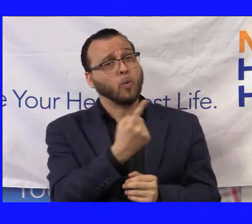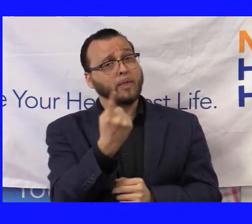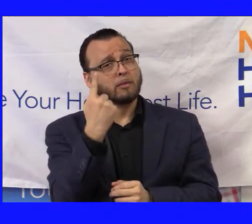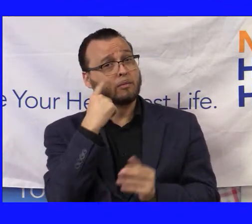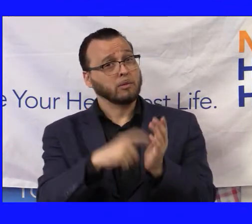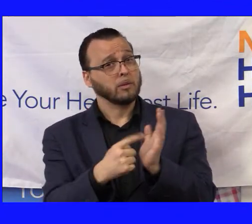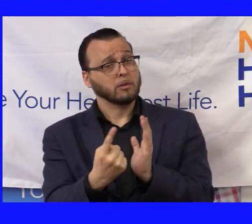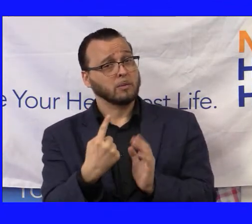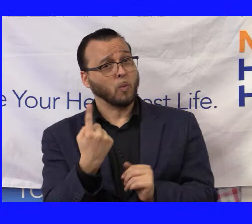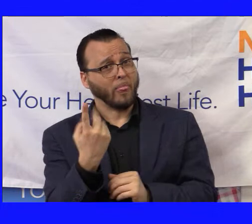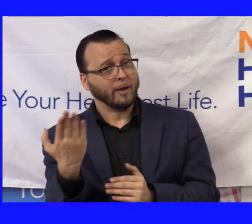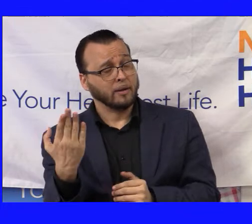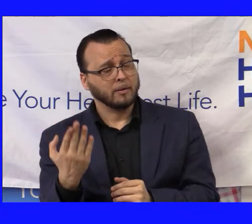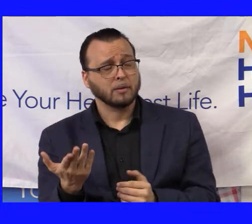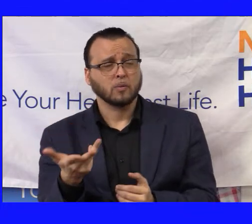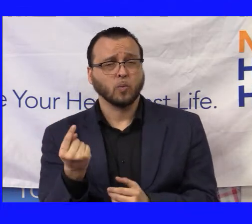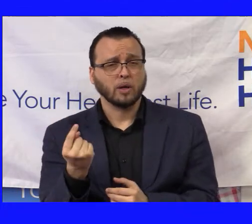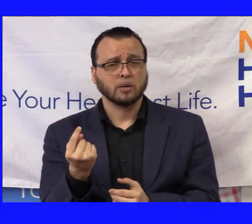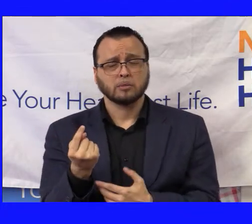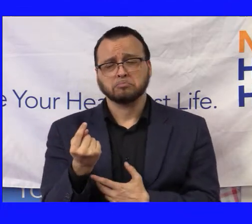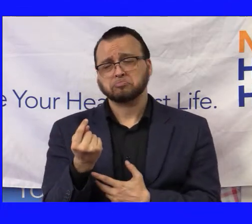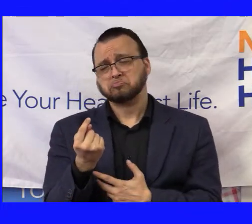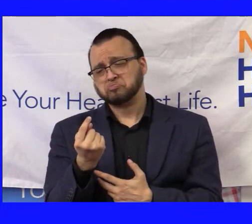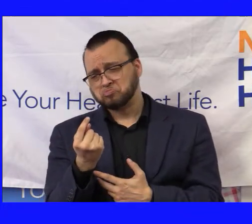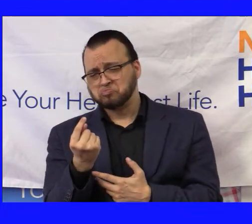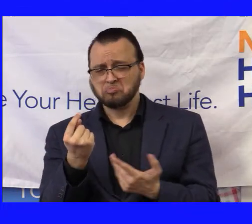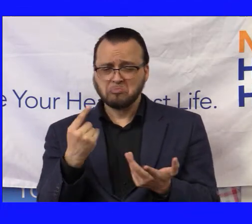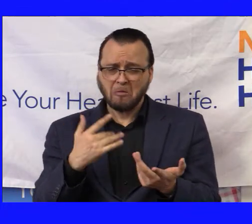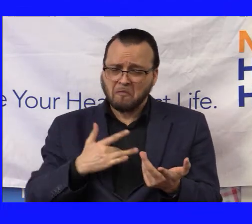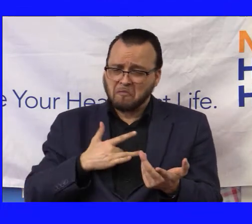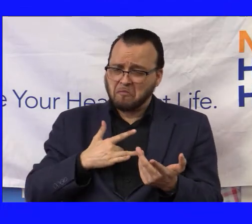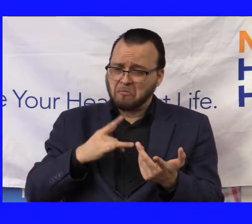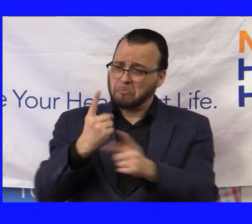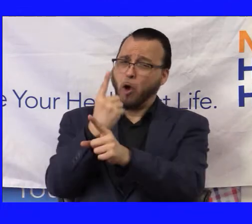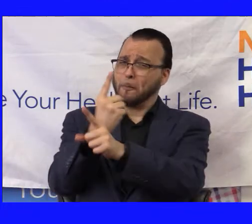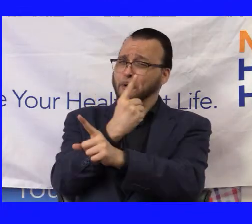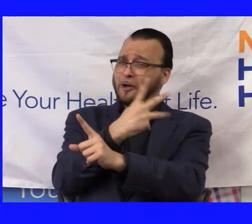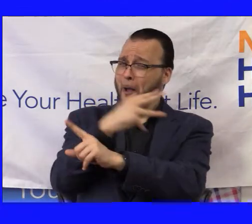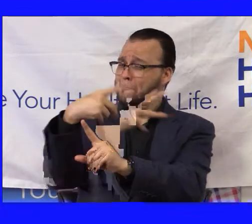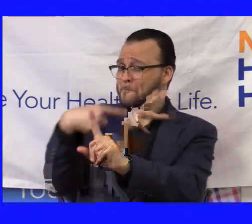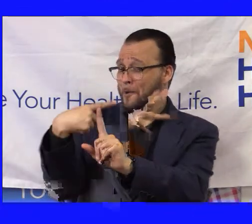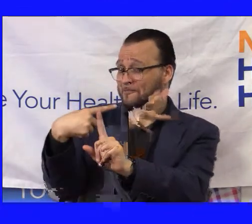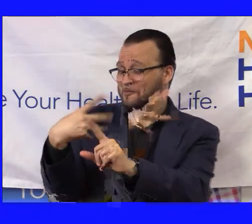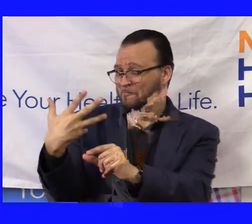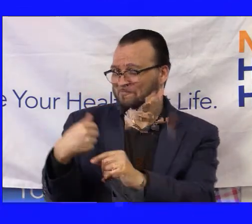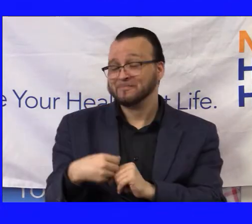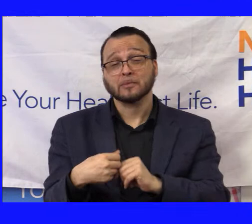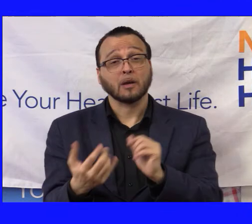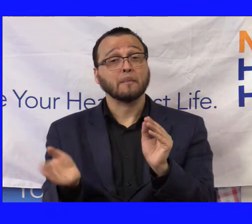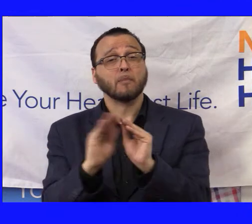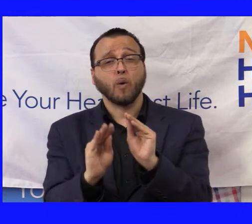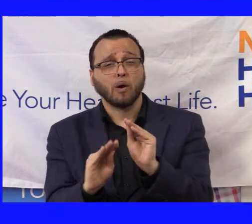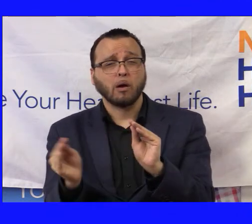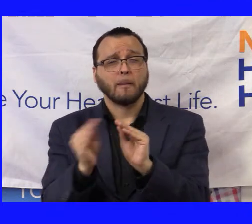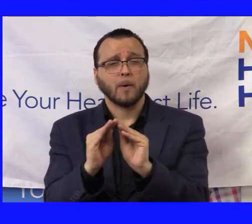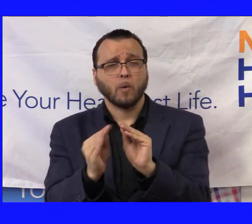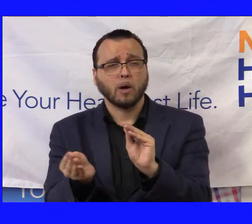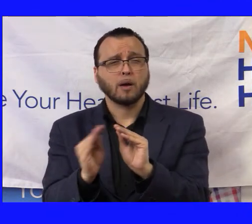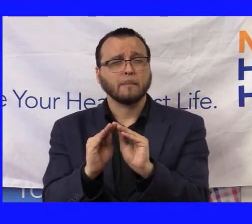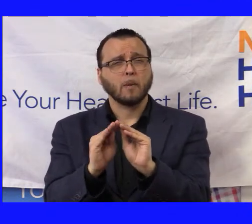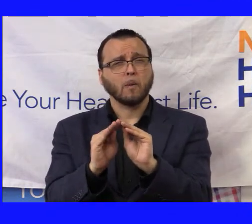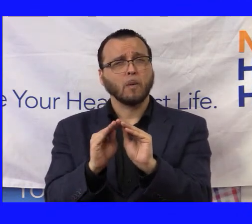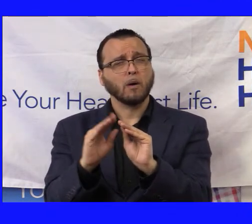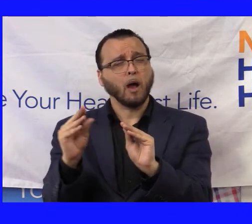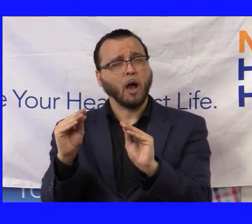this is completely appropriate and positive, is more and more of an